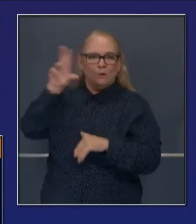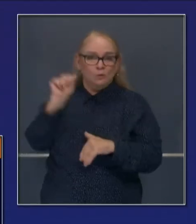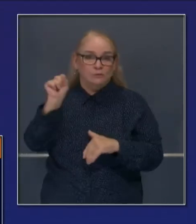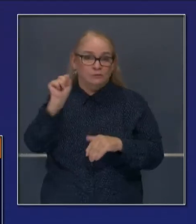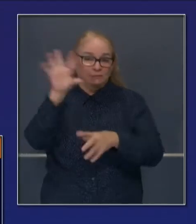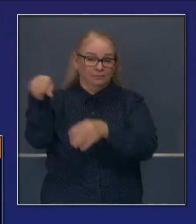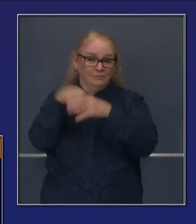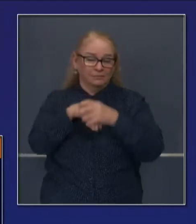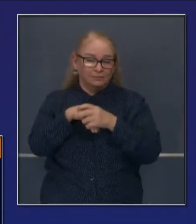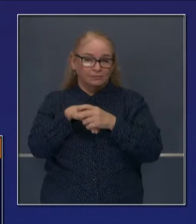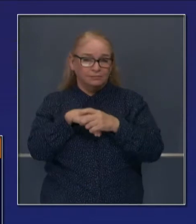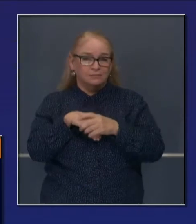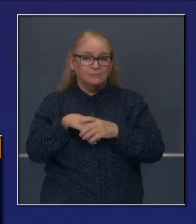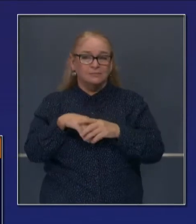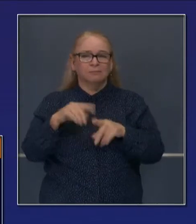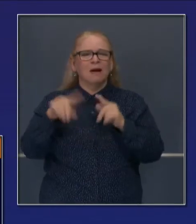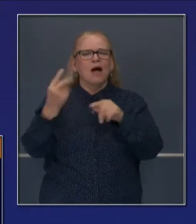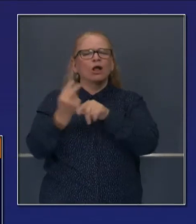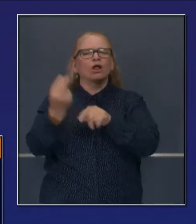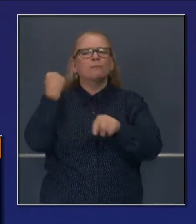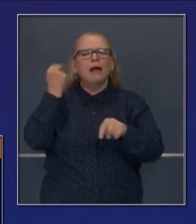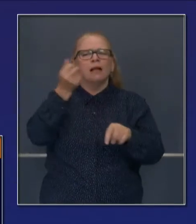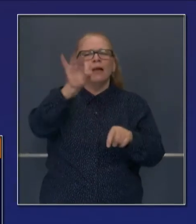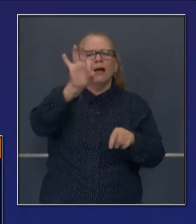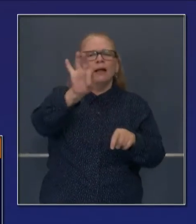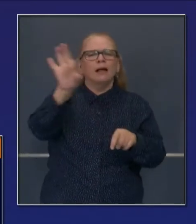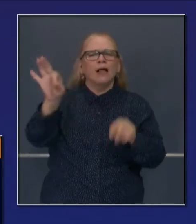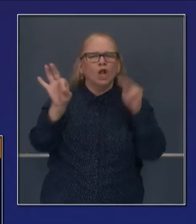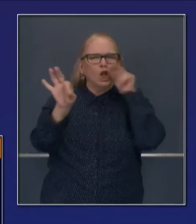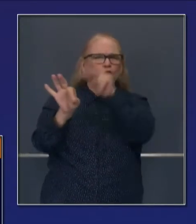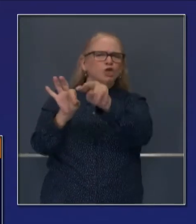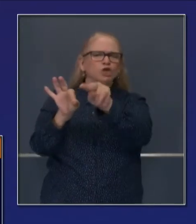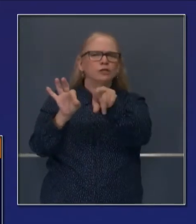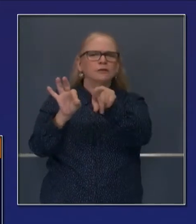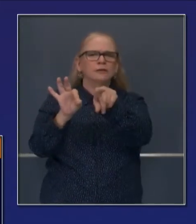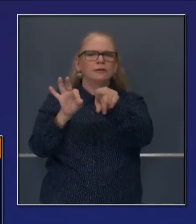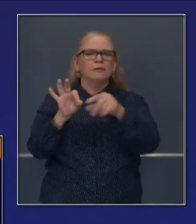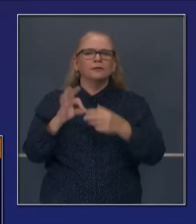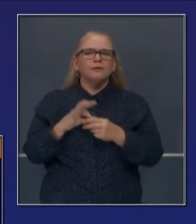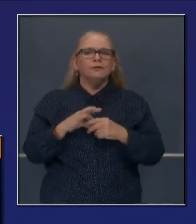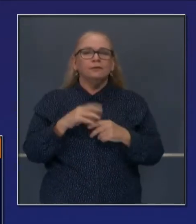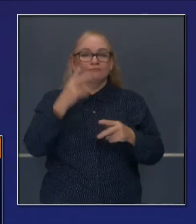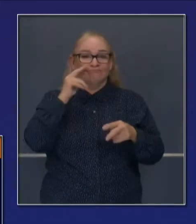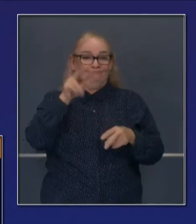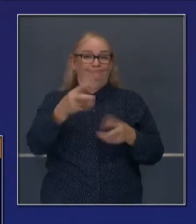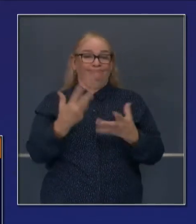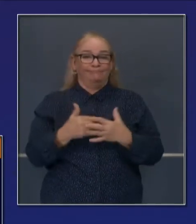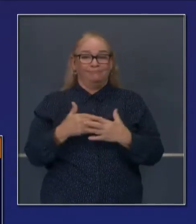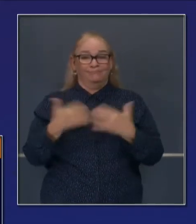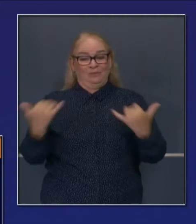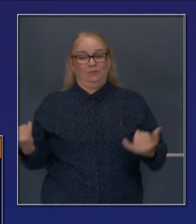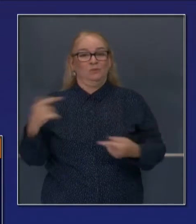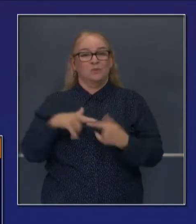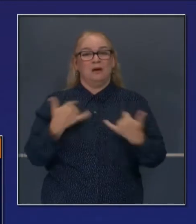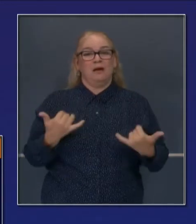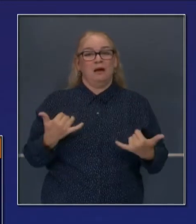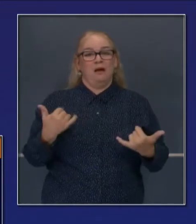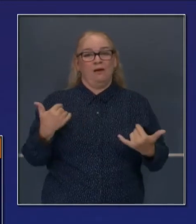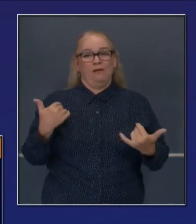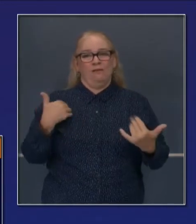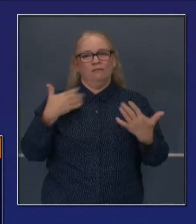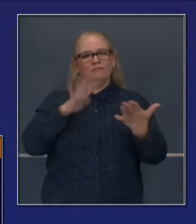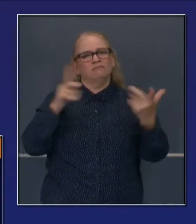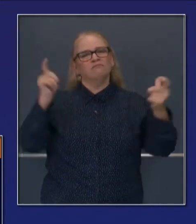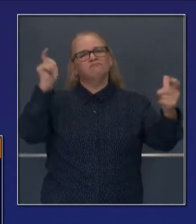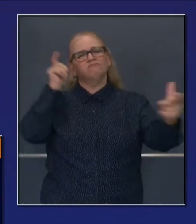since 1999 here in the state of California and put it in perspective as it relates to the challenges we face